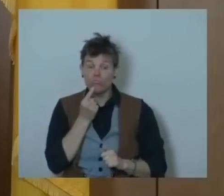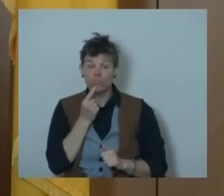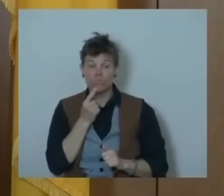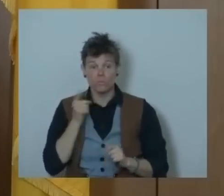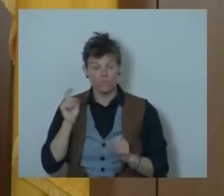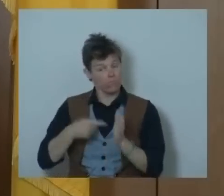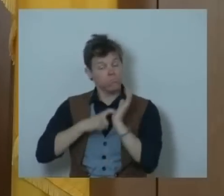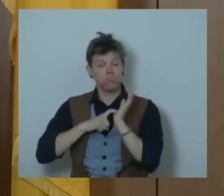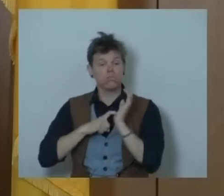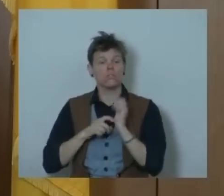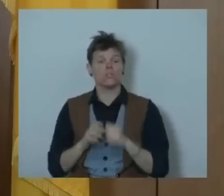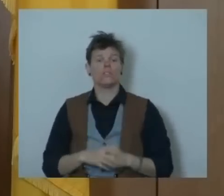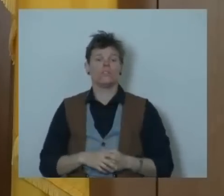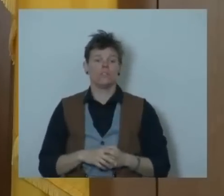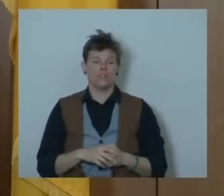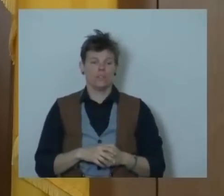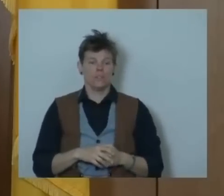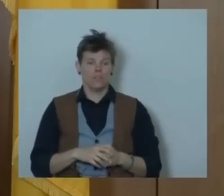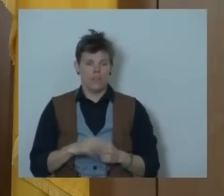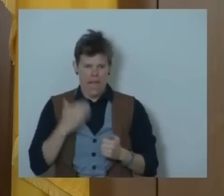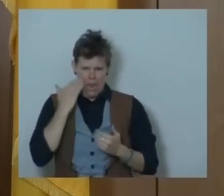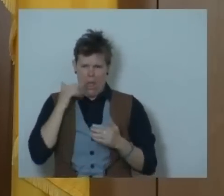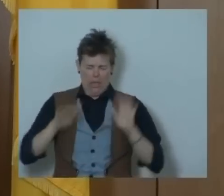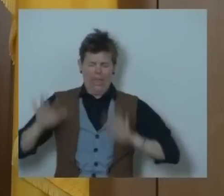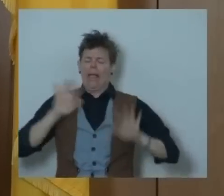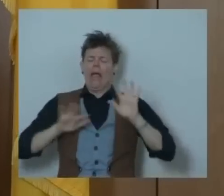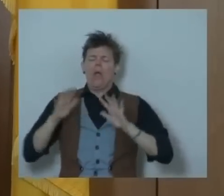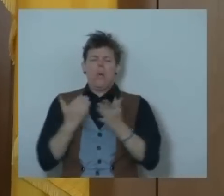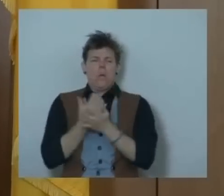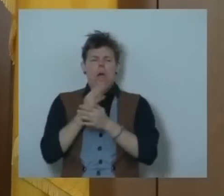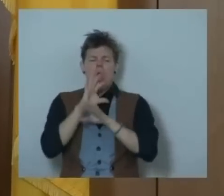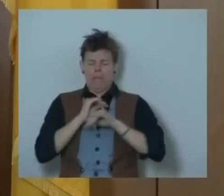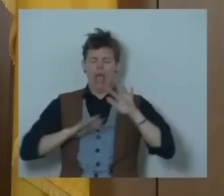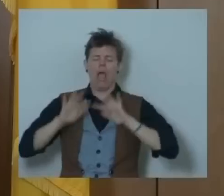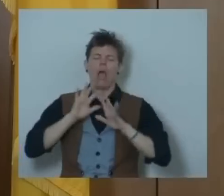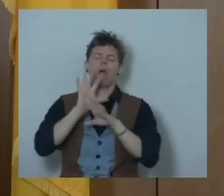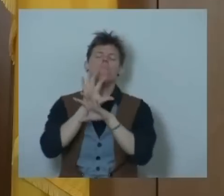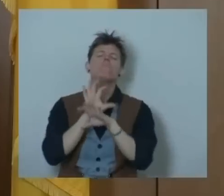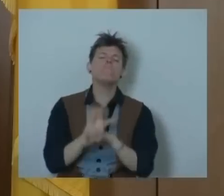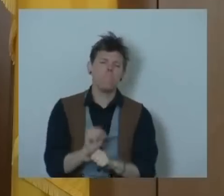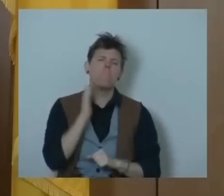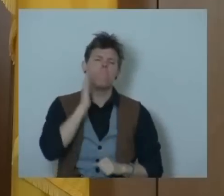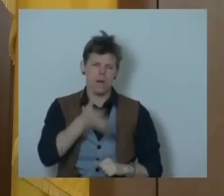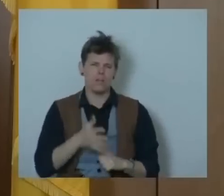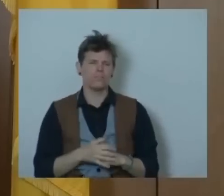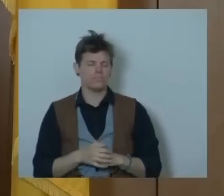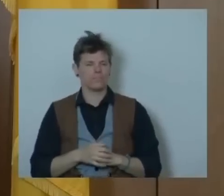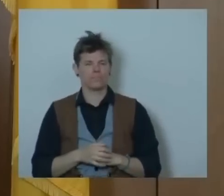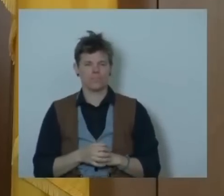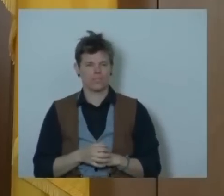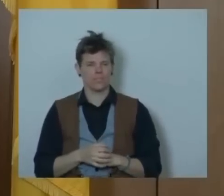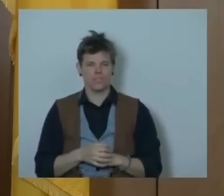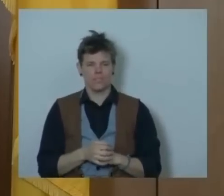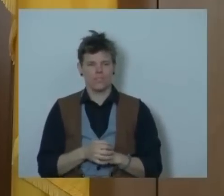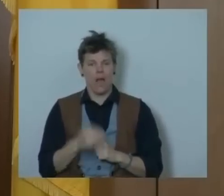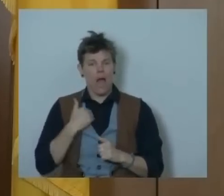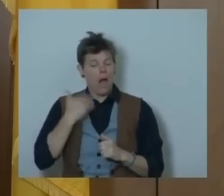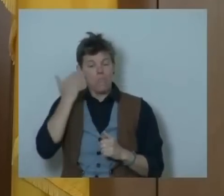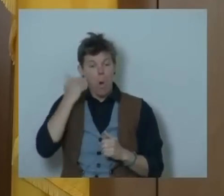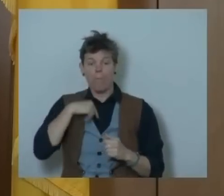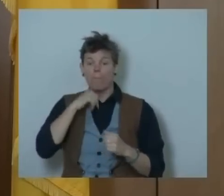practice that we have to get accustomed to. And here's how I think about it. Not only am I protecting New Mexicans, but in